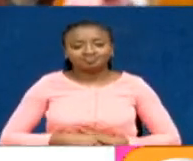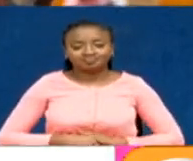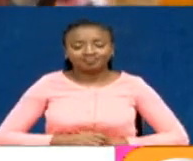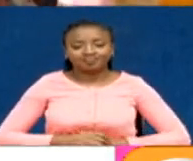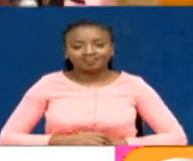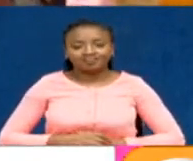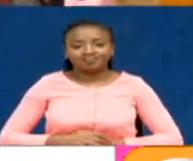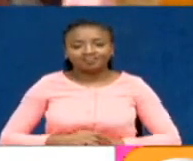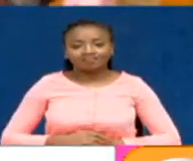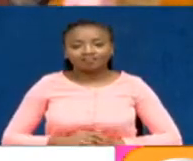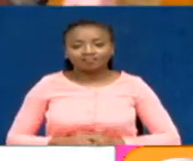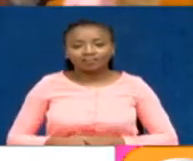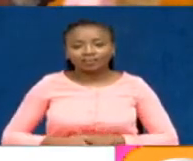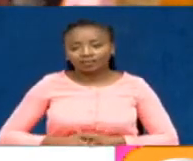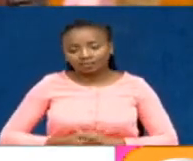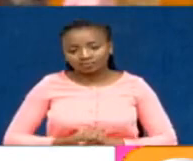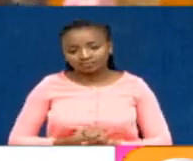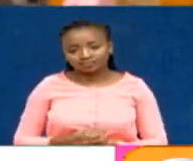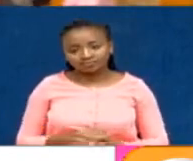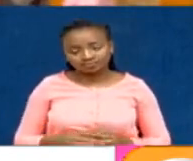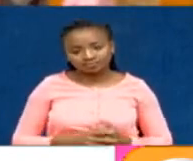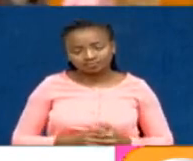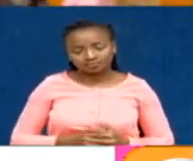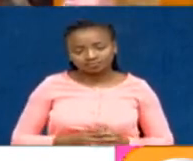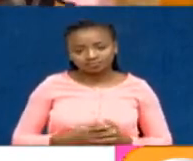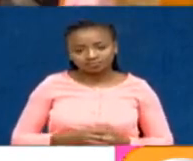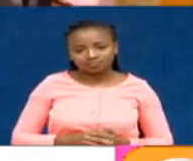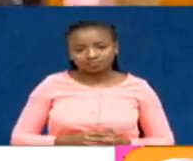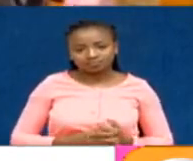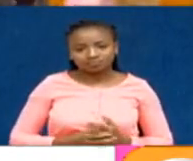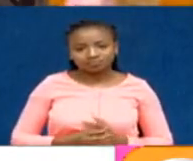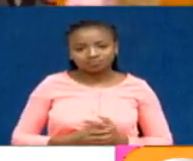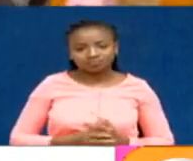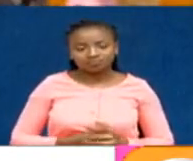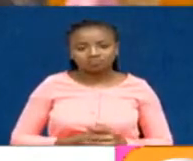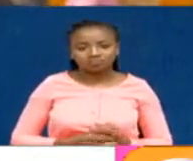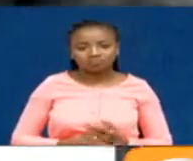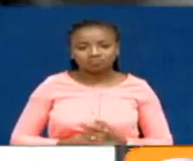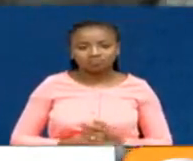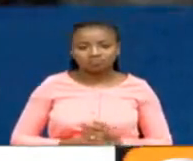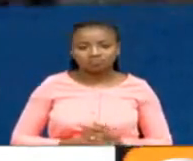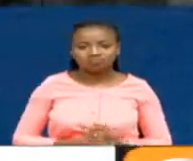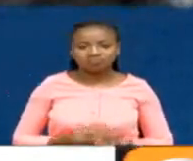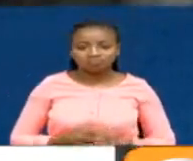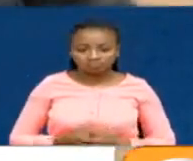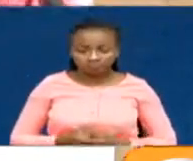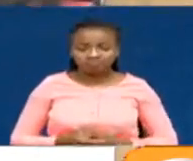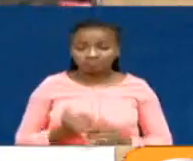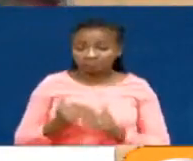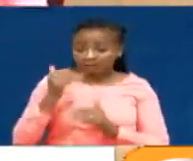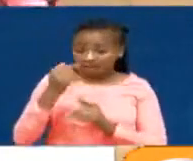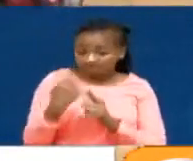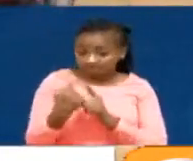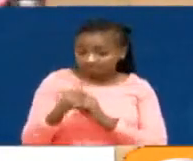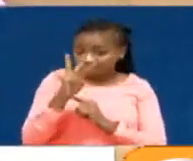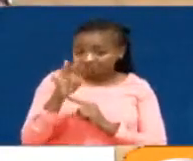that platform, whereby they can have opportunities for themselves and create opportunities for other girls. Just 4 years